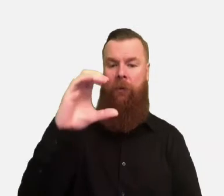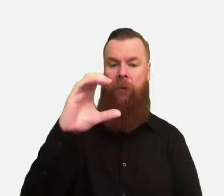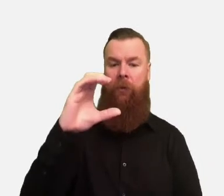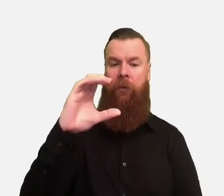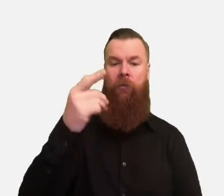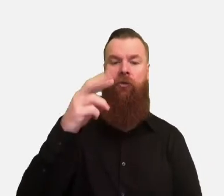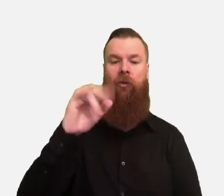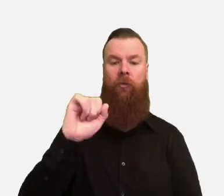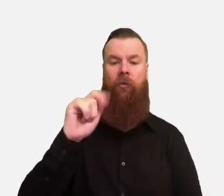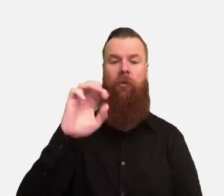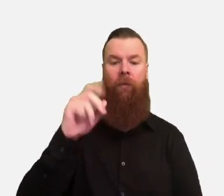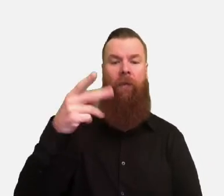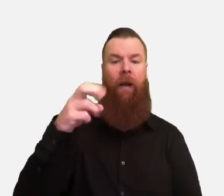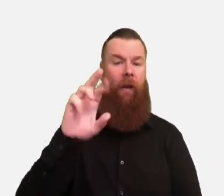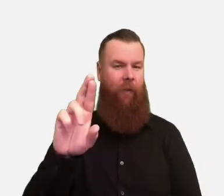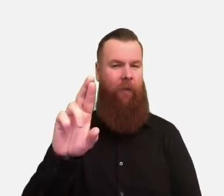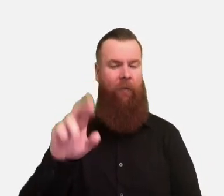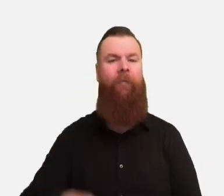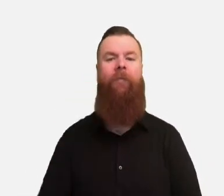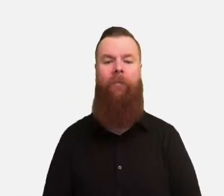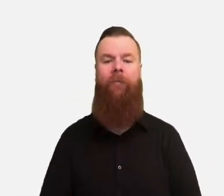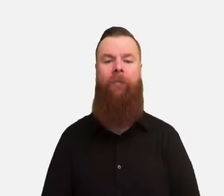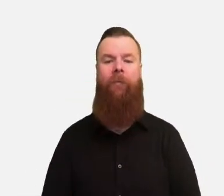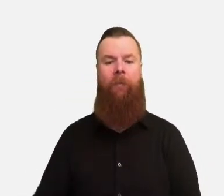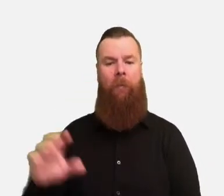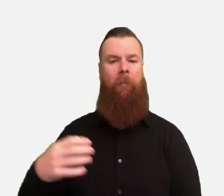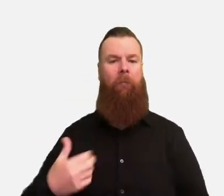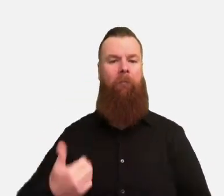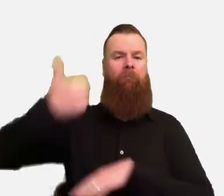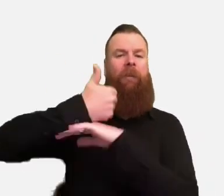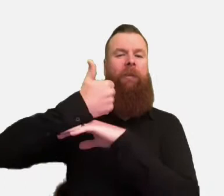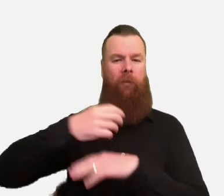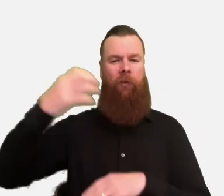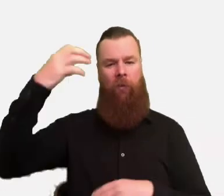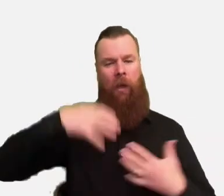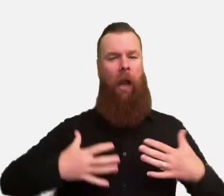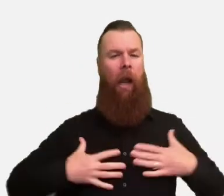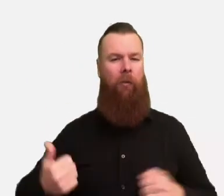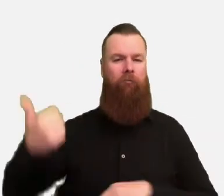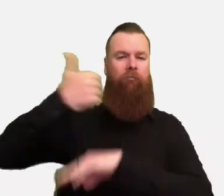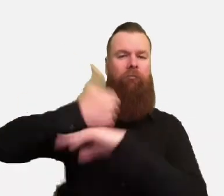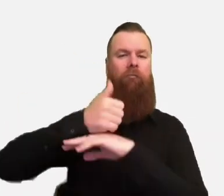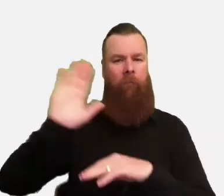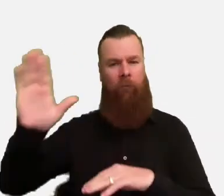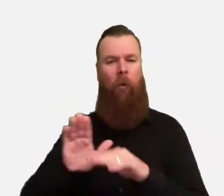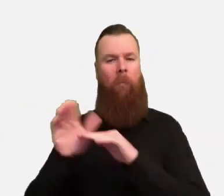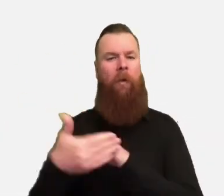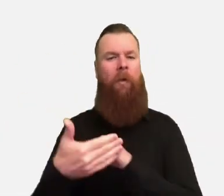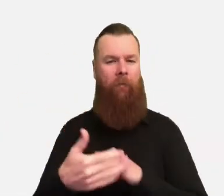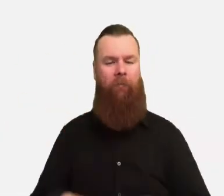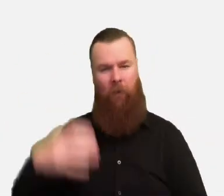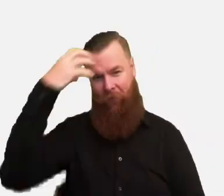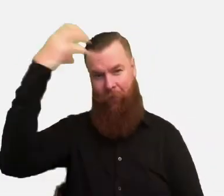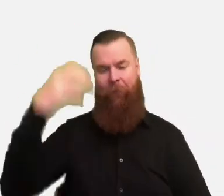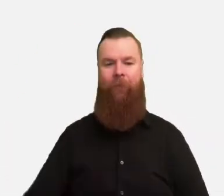in Jamaica. Thank you very much for joining us, Dr. Tufton. And I would invite you to introduce